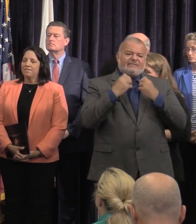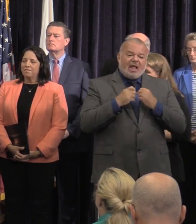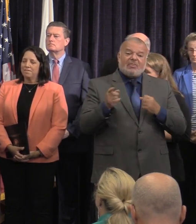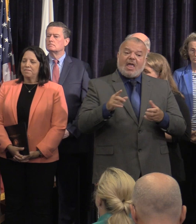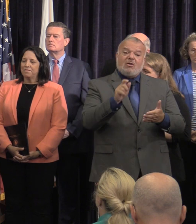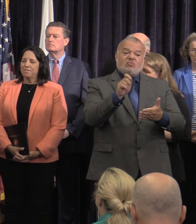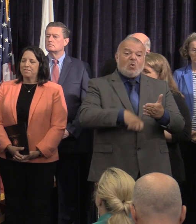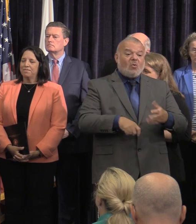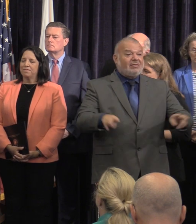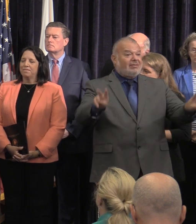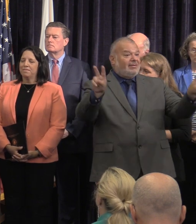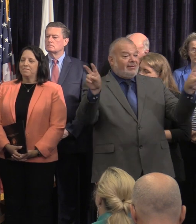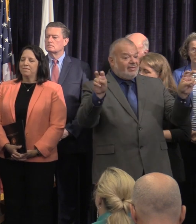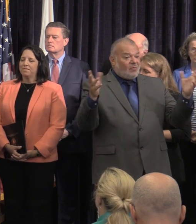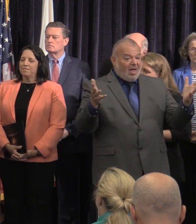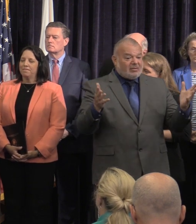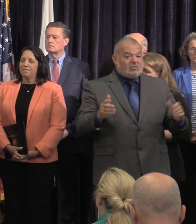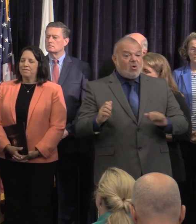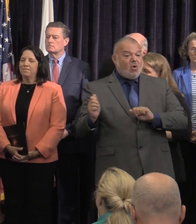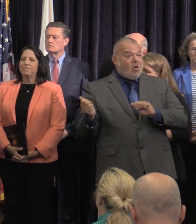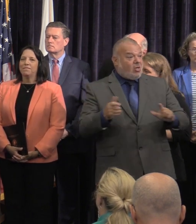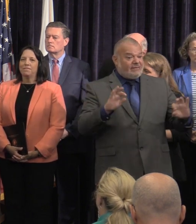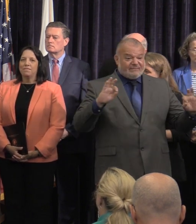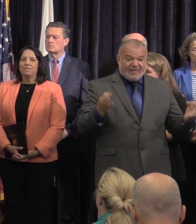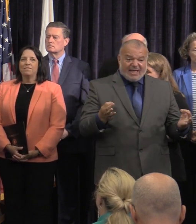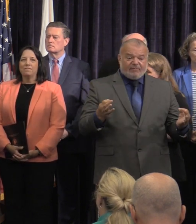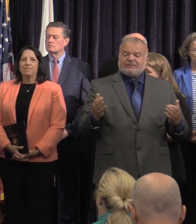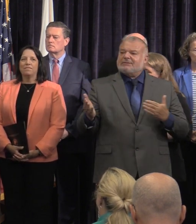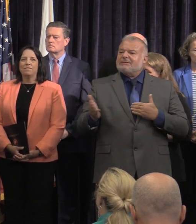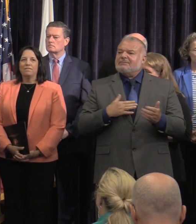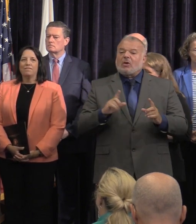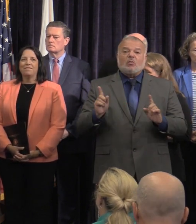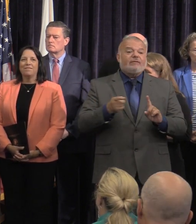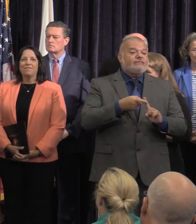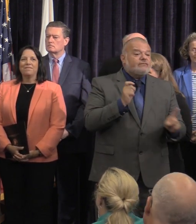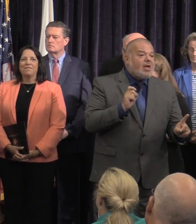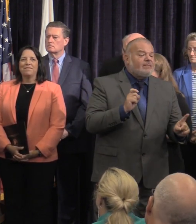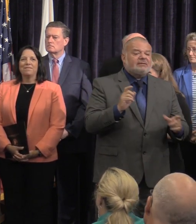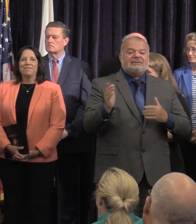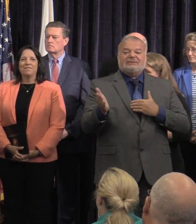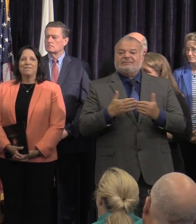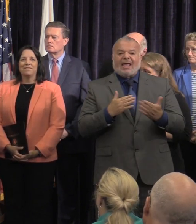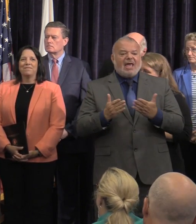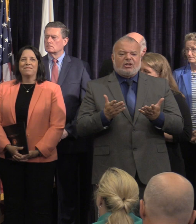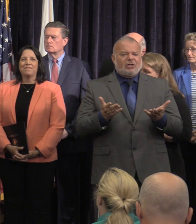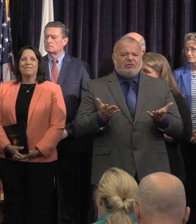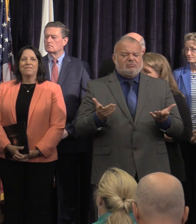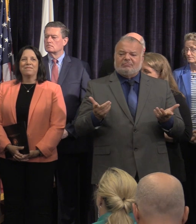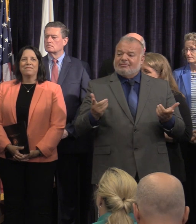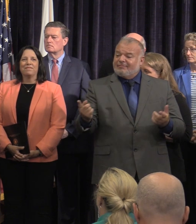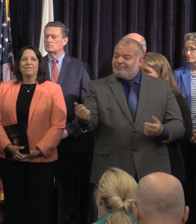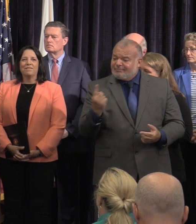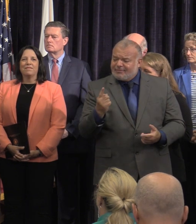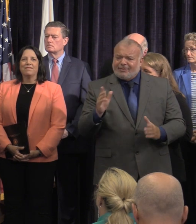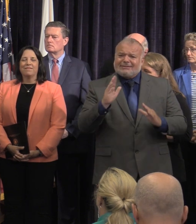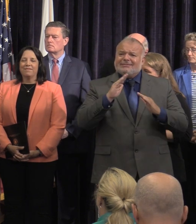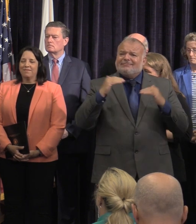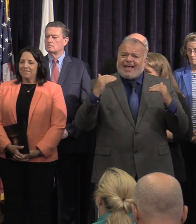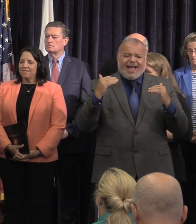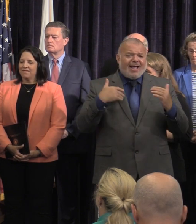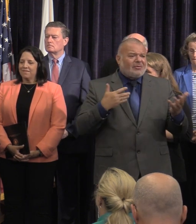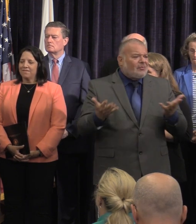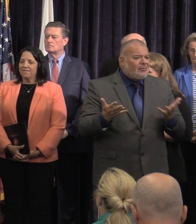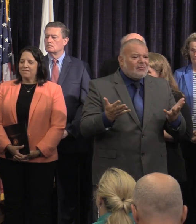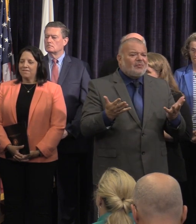"Every family, despite the circumstances, brought a smile and deep care and concern for their child's